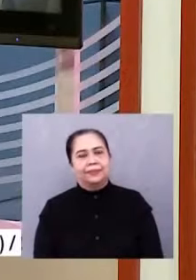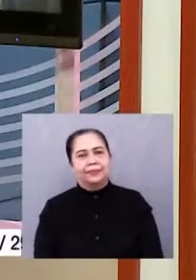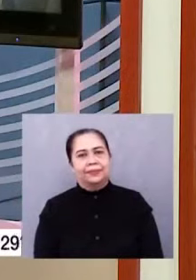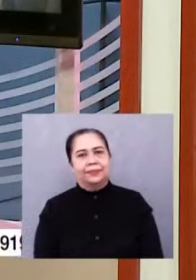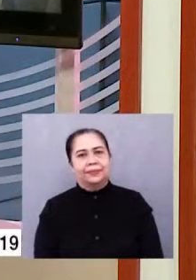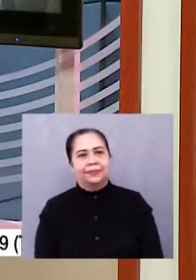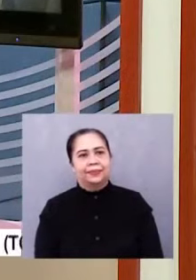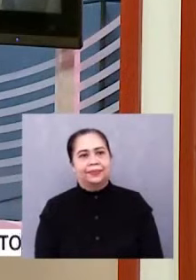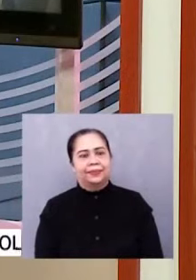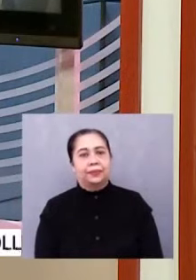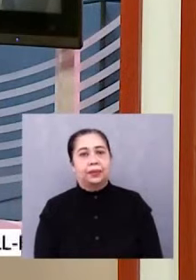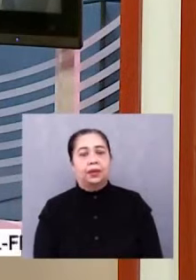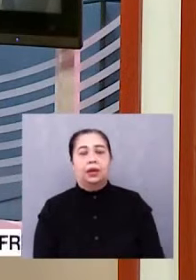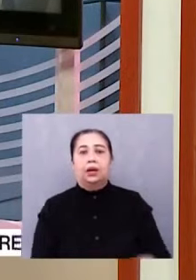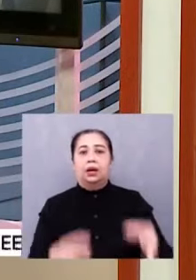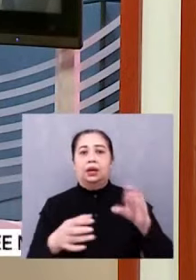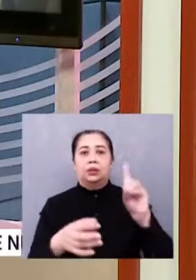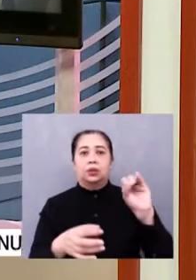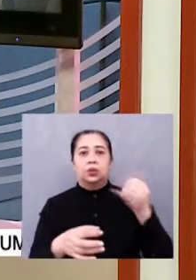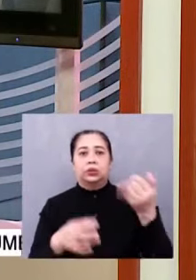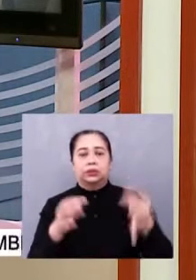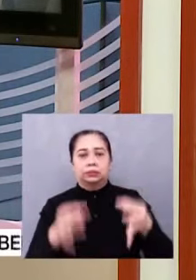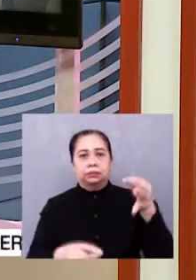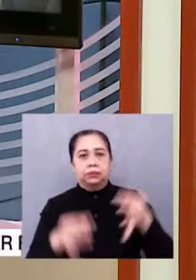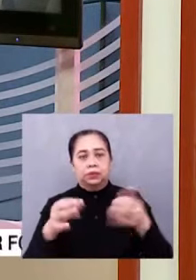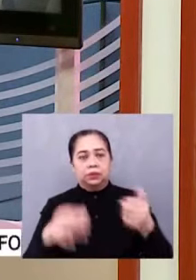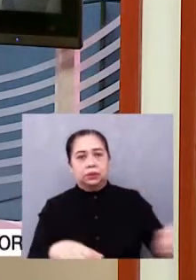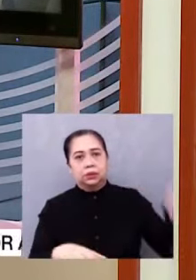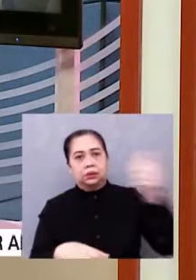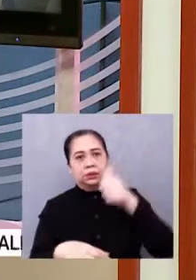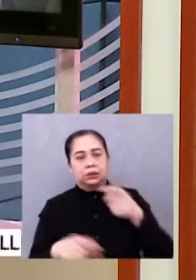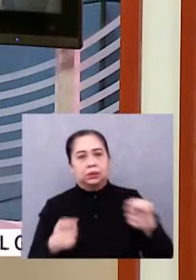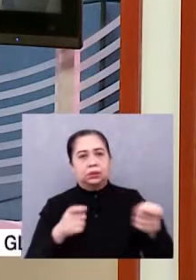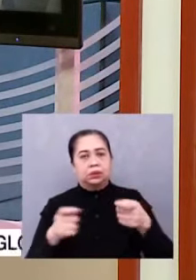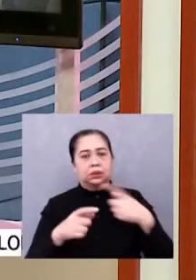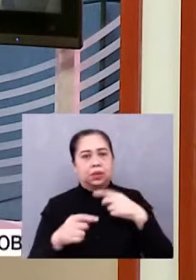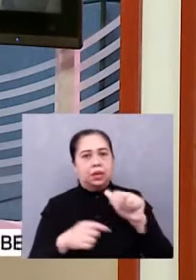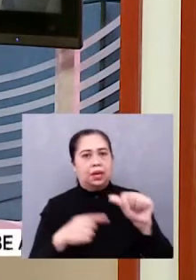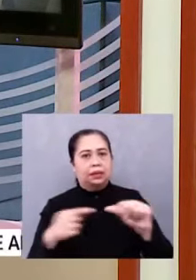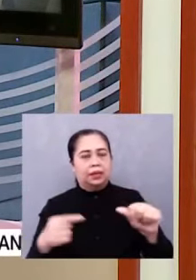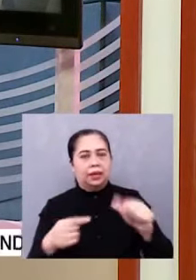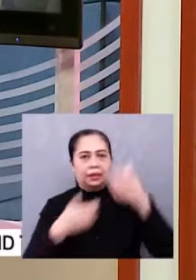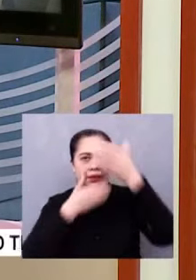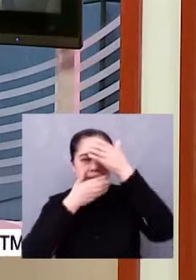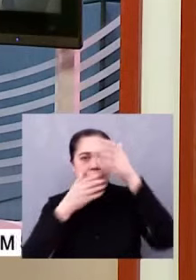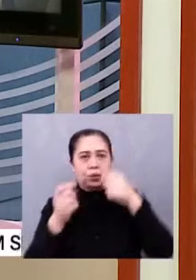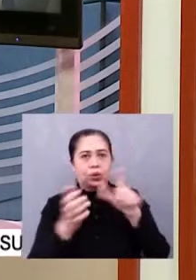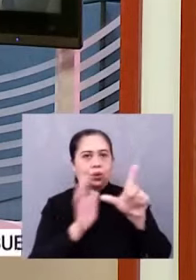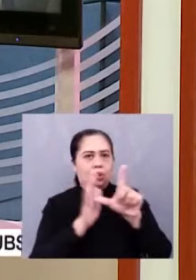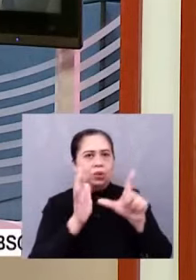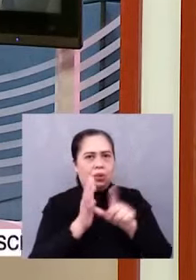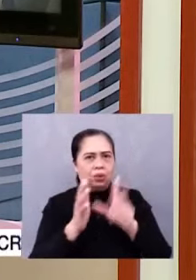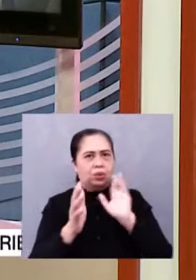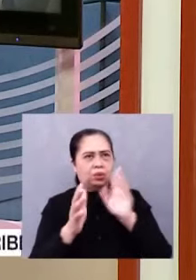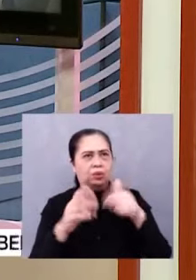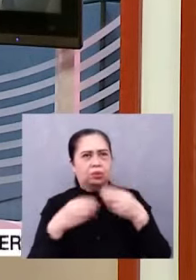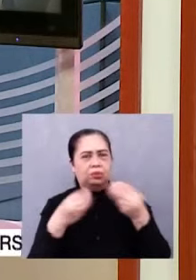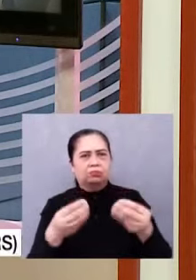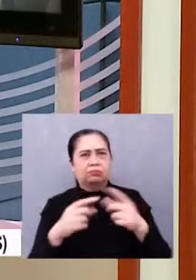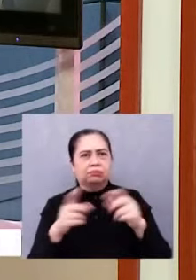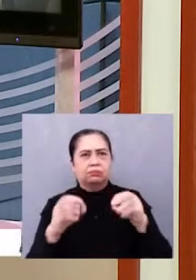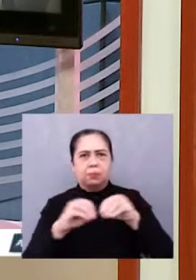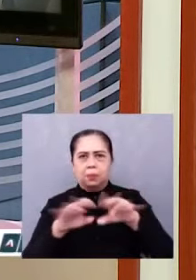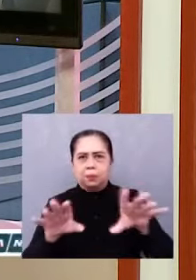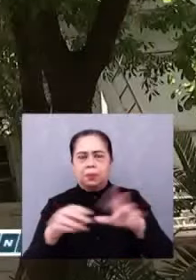The Justice Department believes the Supreme Court's ruling on the anti-terror law will make for its better implementation. The High